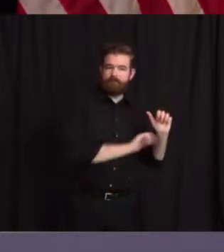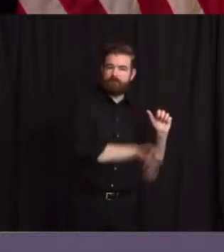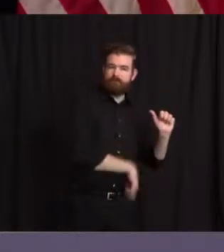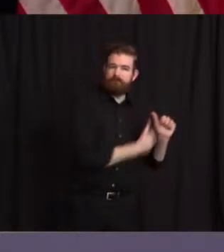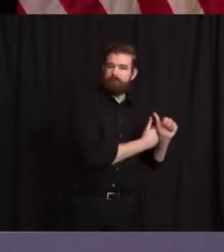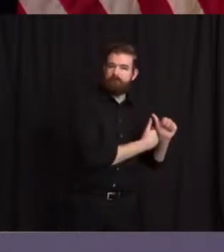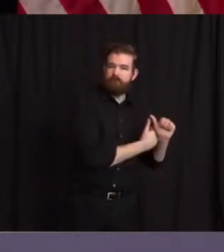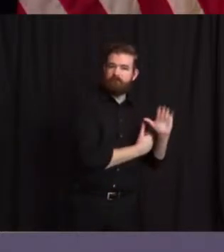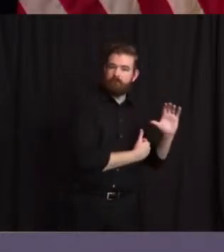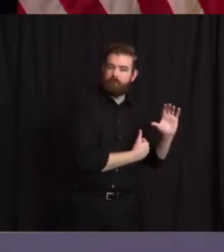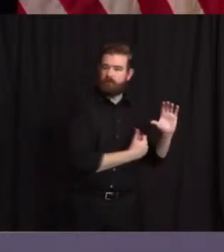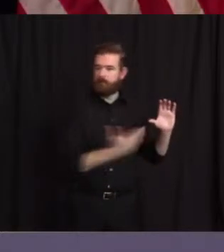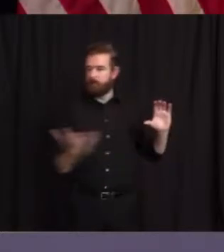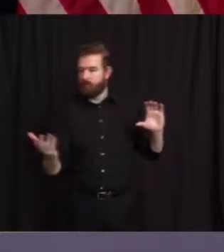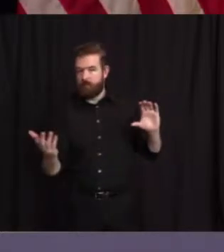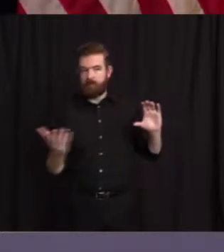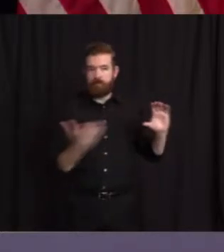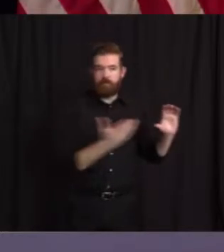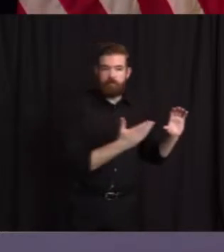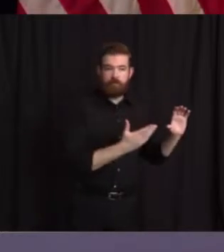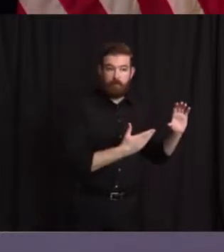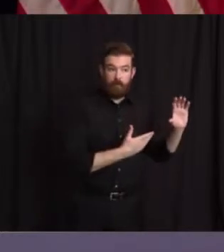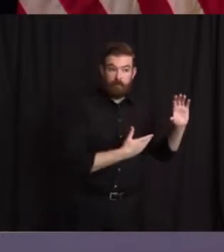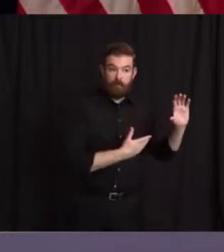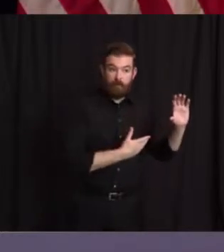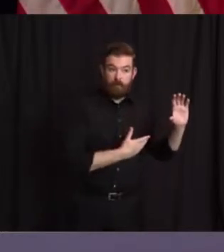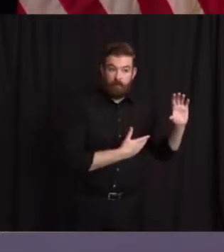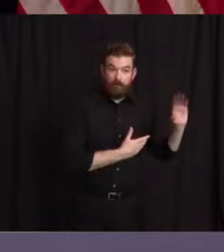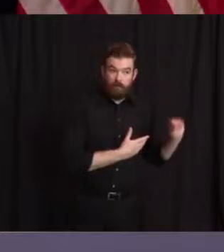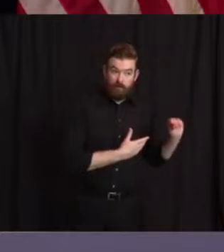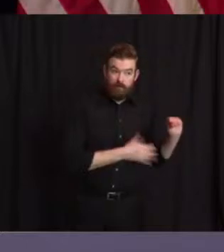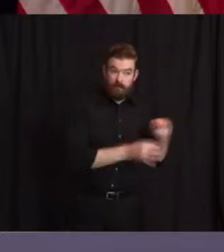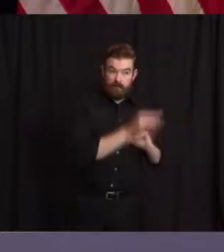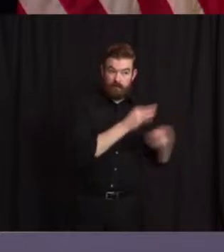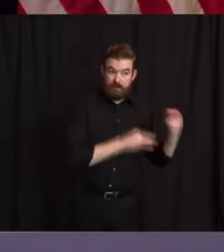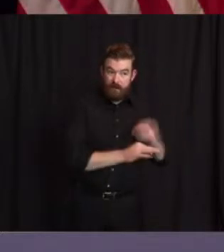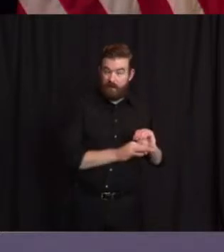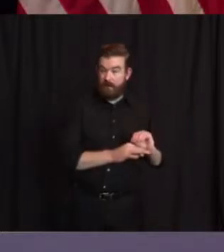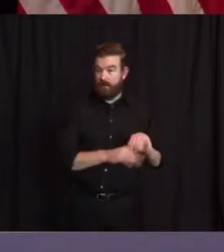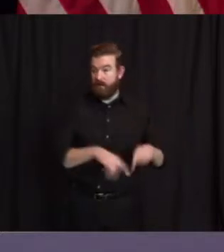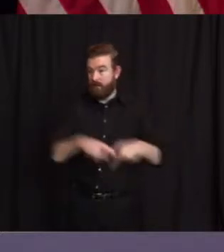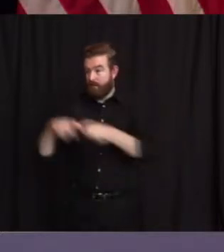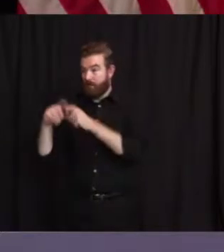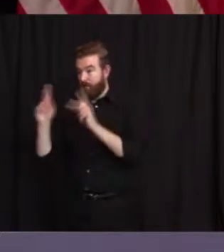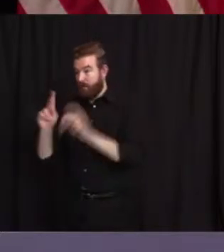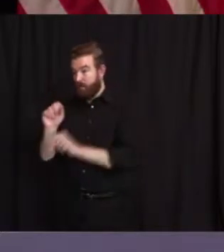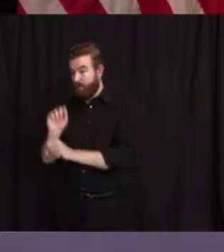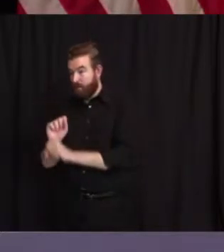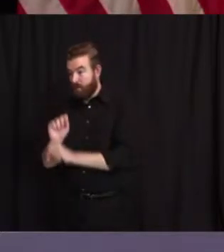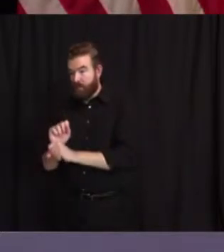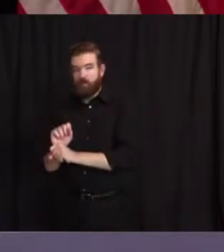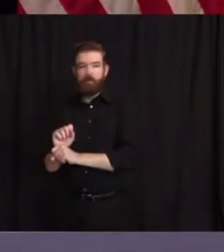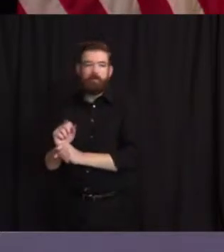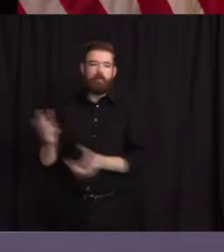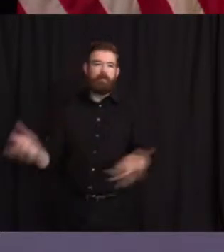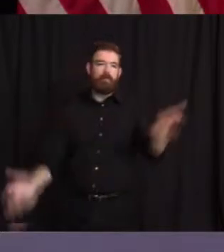that versus laying people off, furlough or otherwise, it's yet another reason why we need to borrow, we need federal cash assistance,